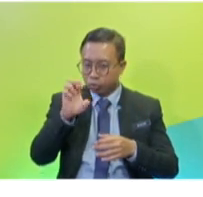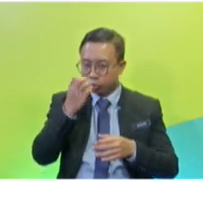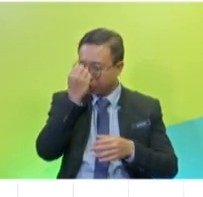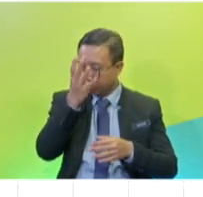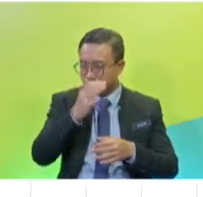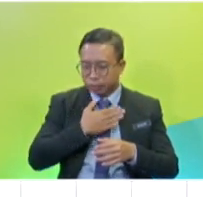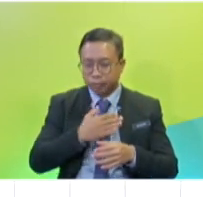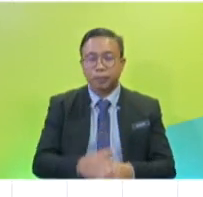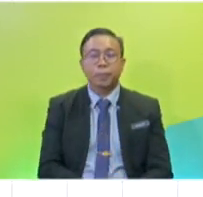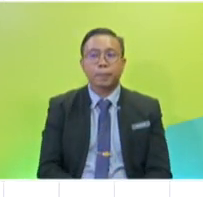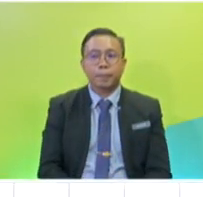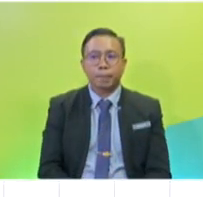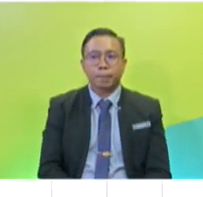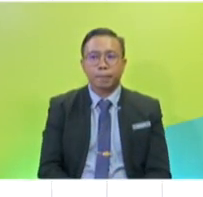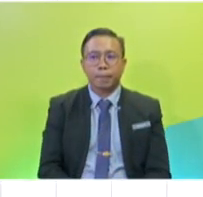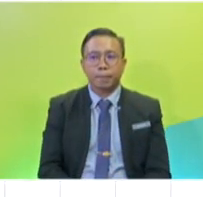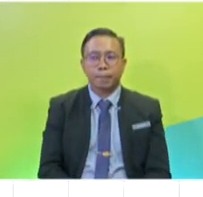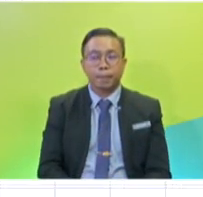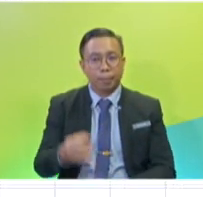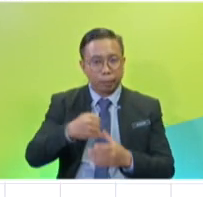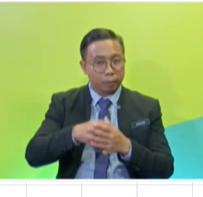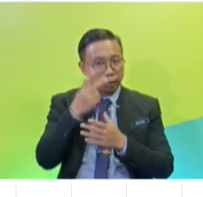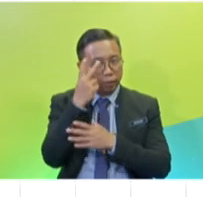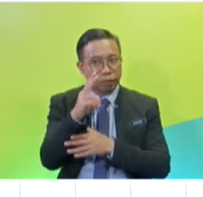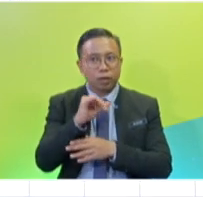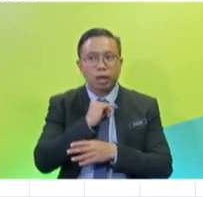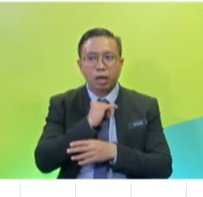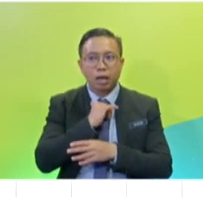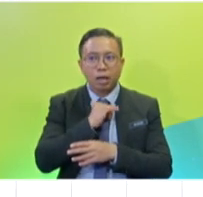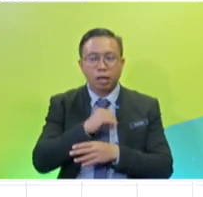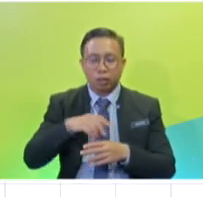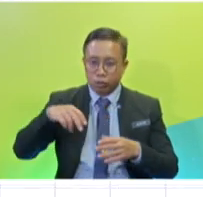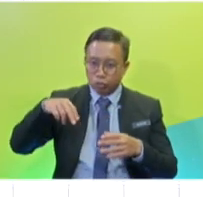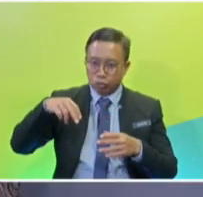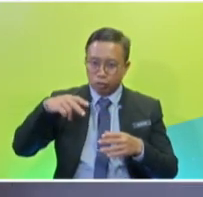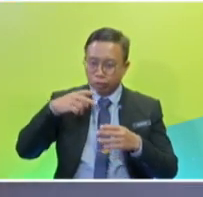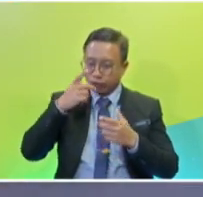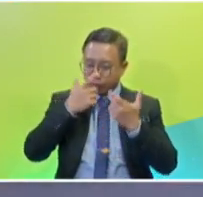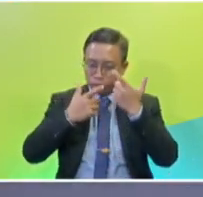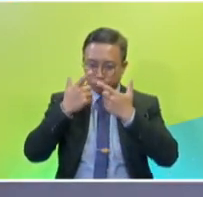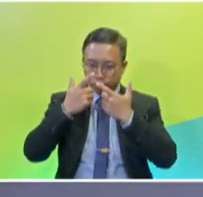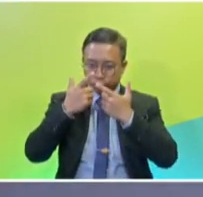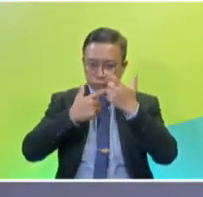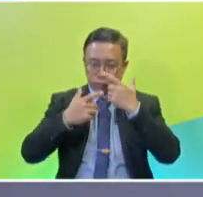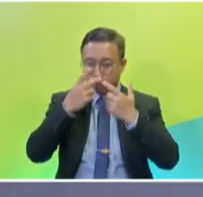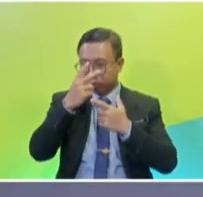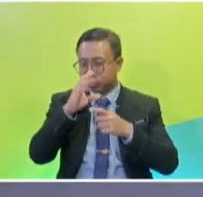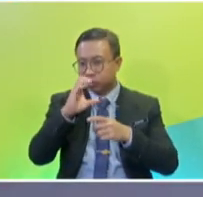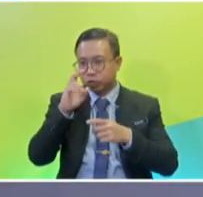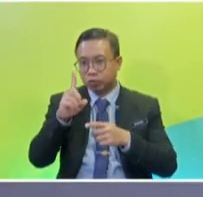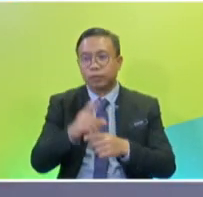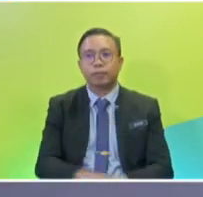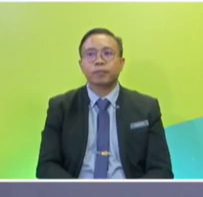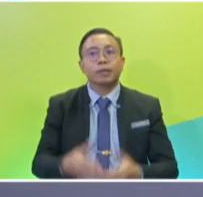Okay. Hold on there. In my view, if I travel, can you see how she linked with the C1? If I travel